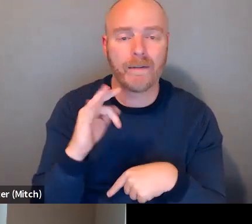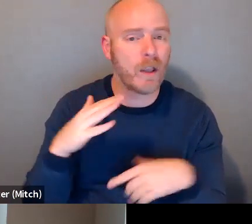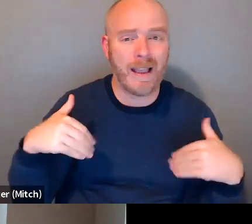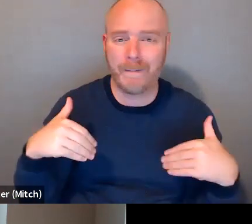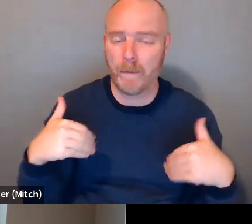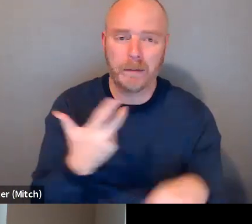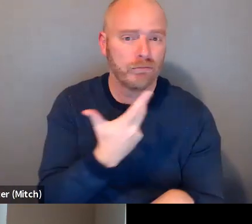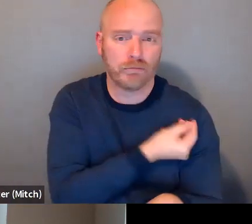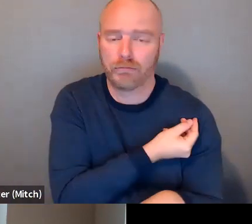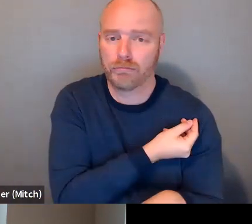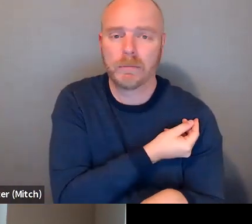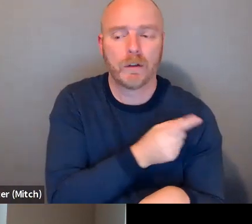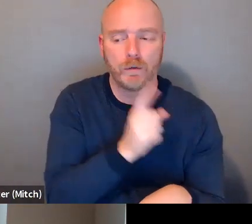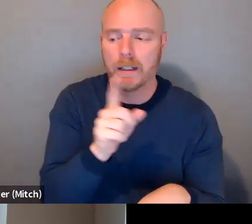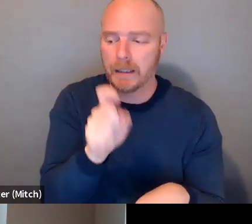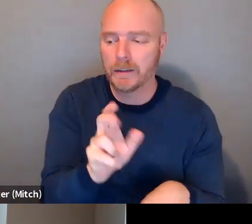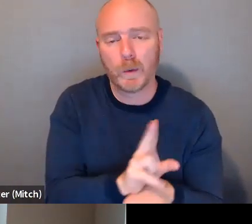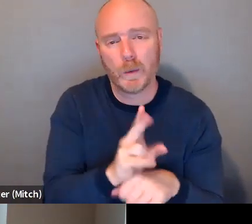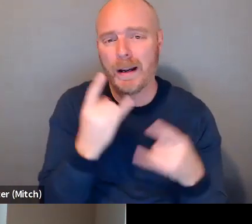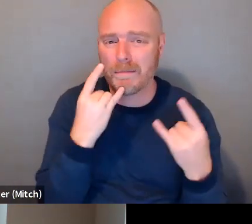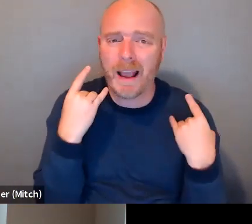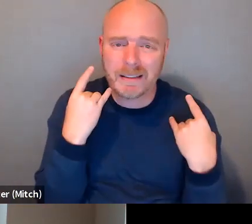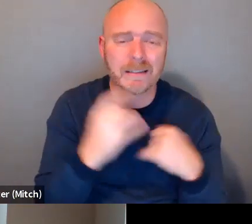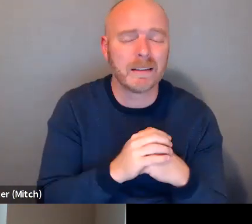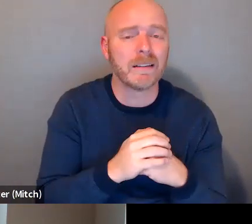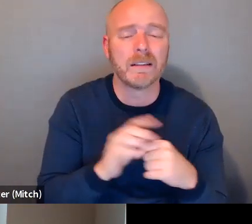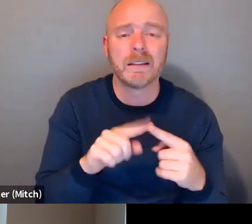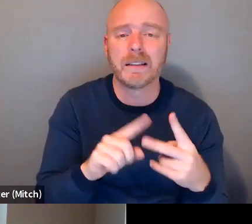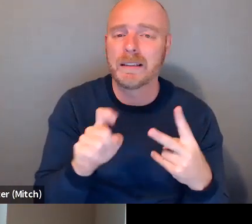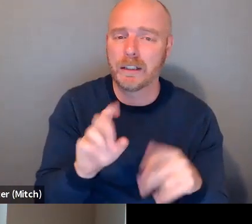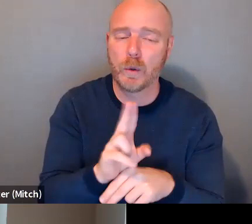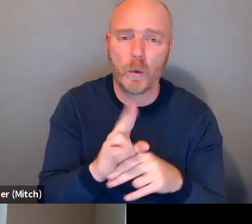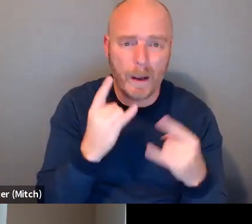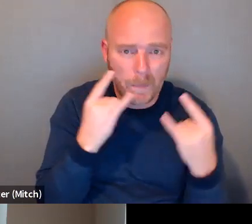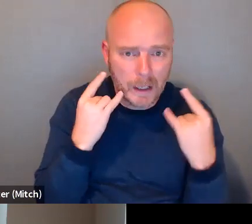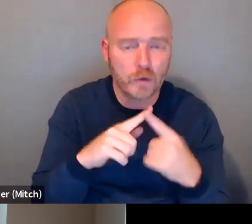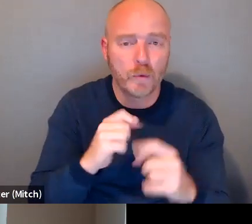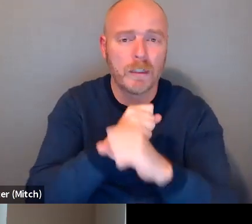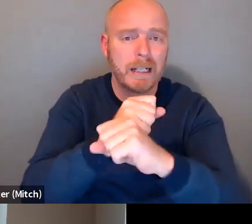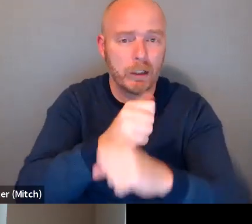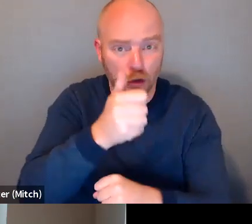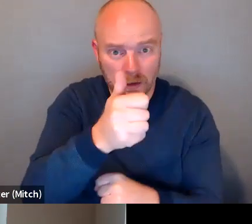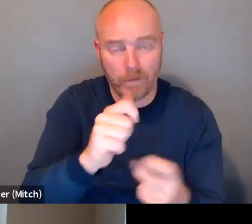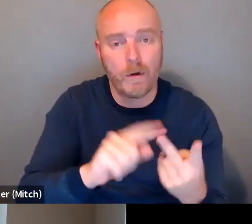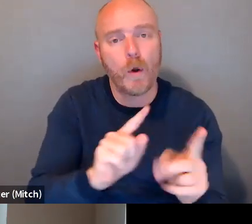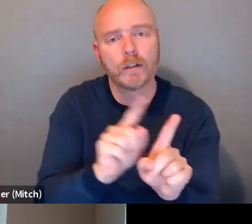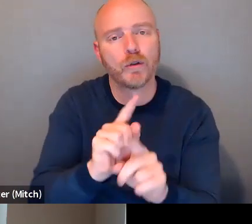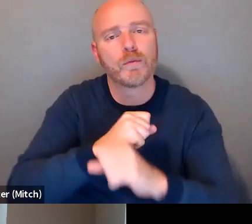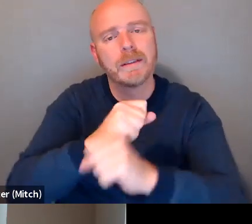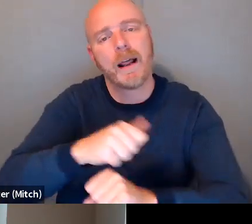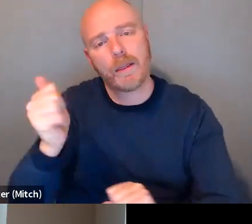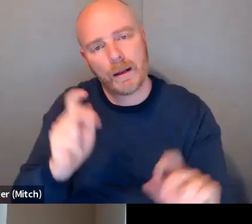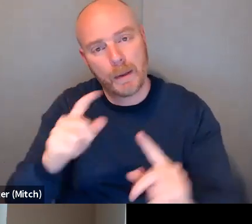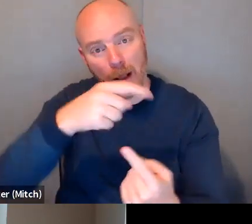been vaccinated, you really need to wear a mask. You really need to wear a mask in order to protect yourself, but also to protect